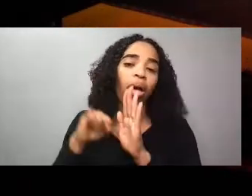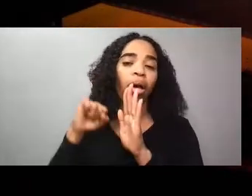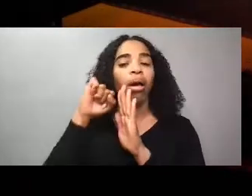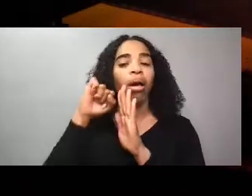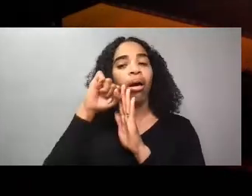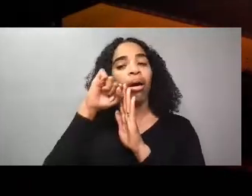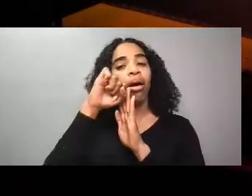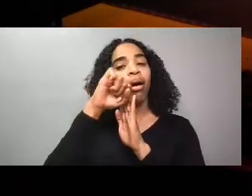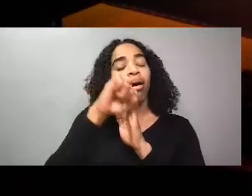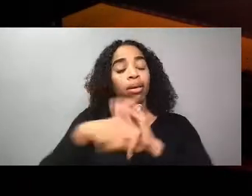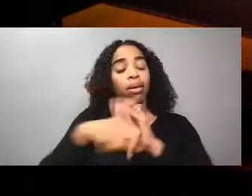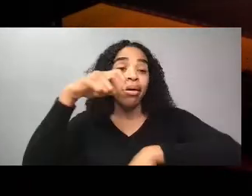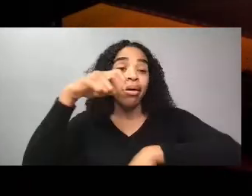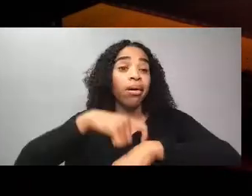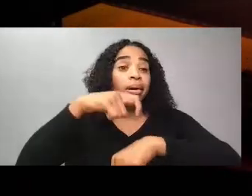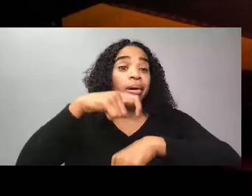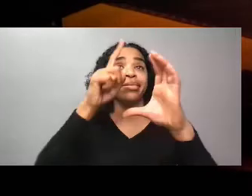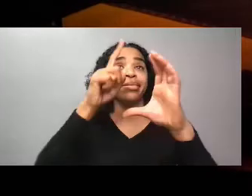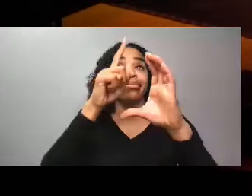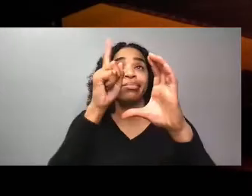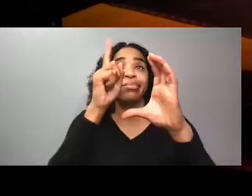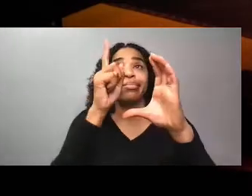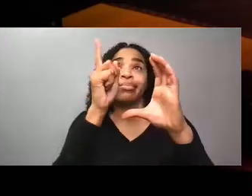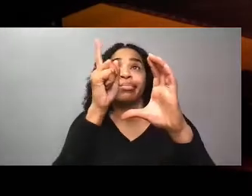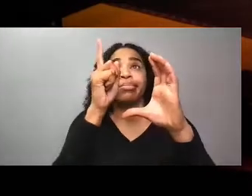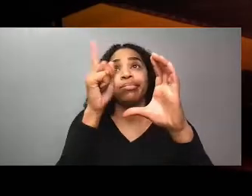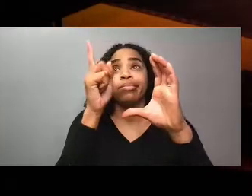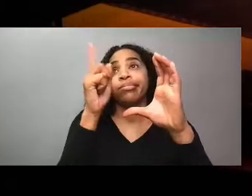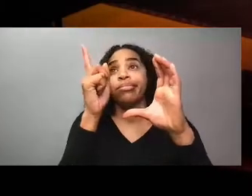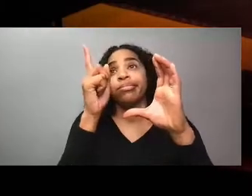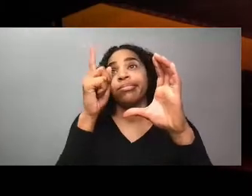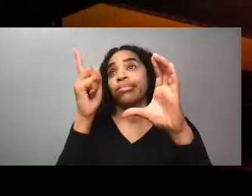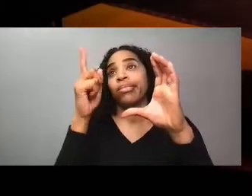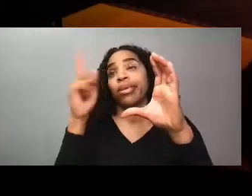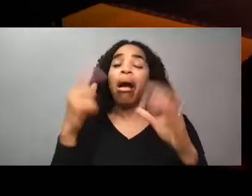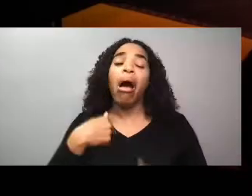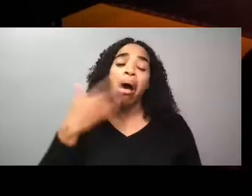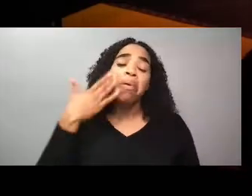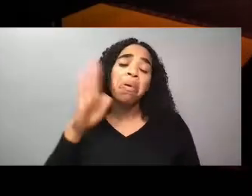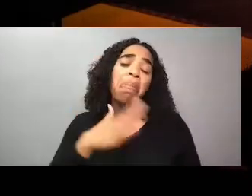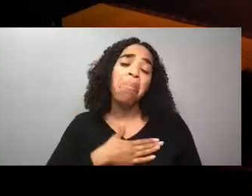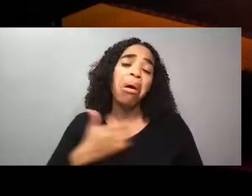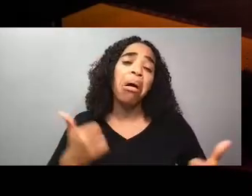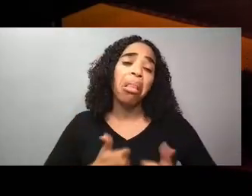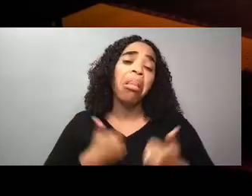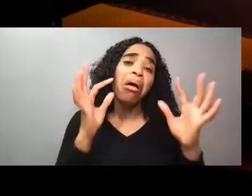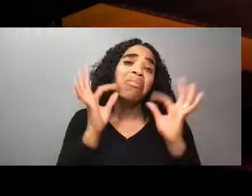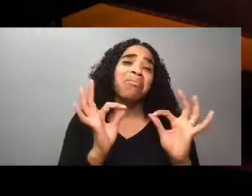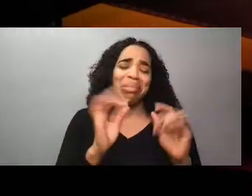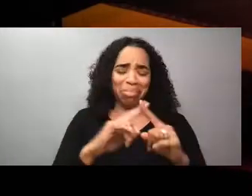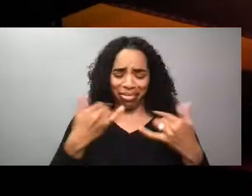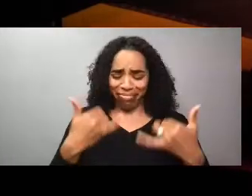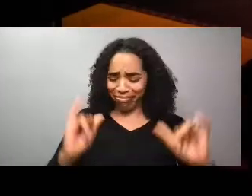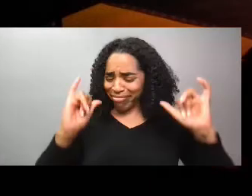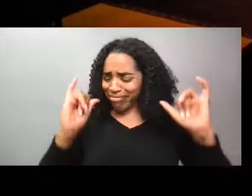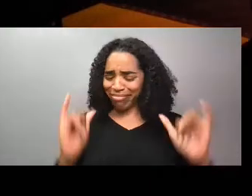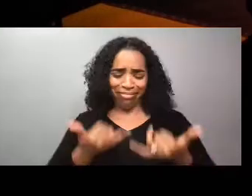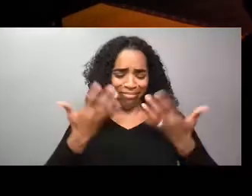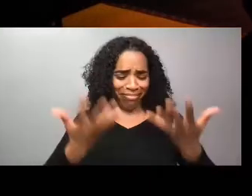Tick tock, taking stock, counting my blessings, but can't shake the feeling. All